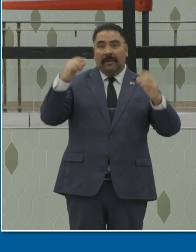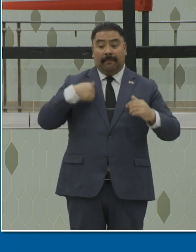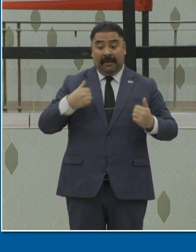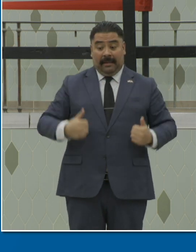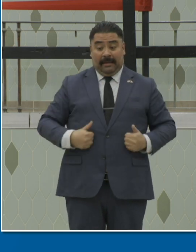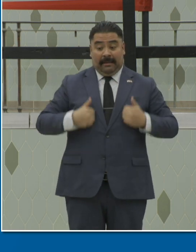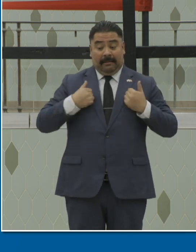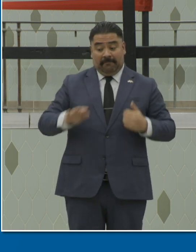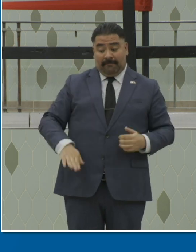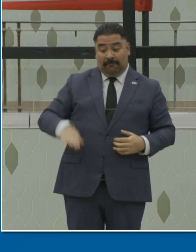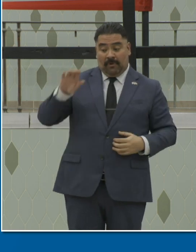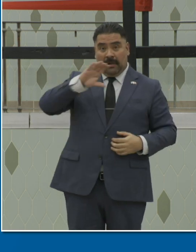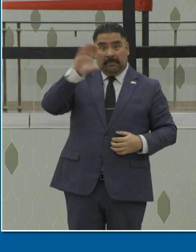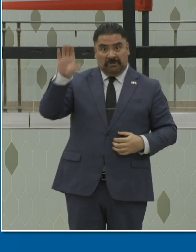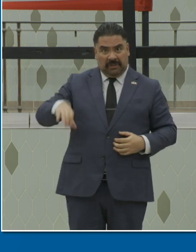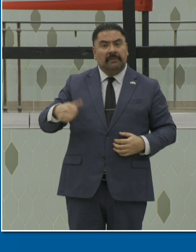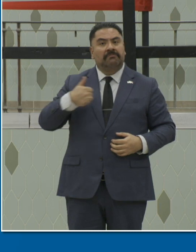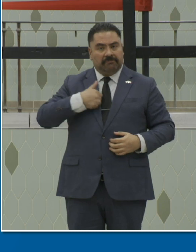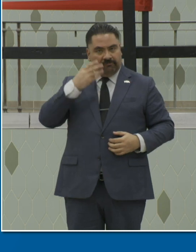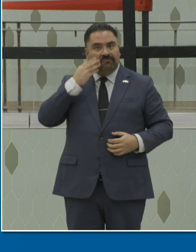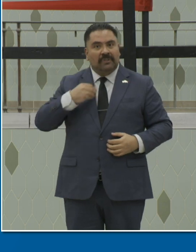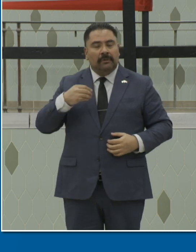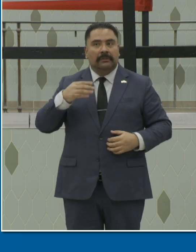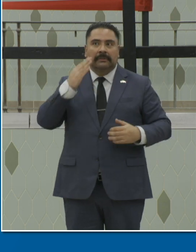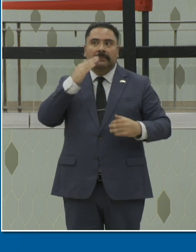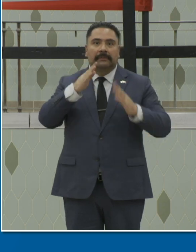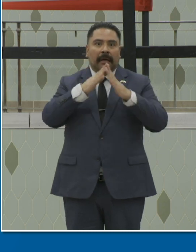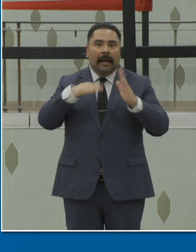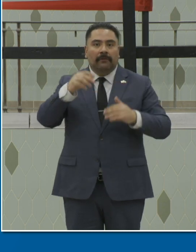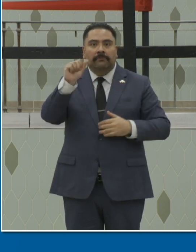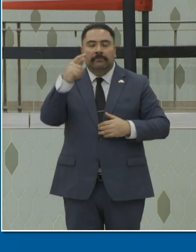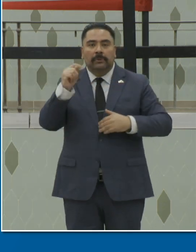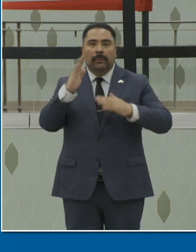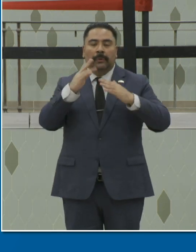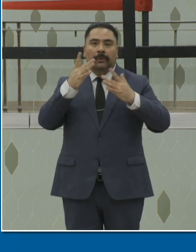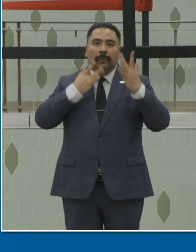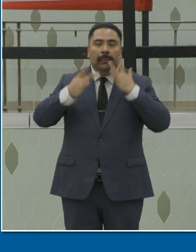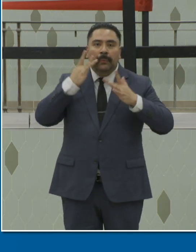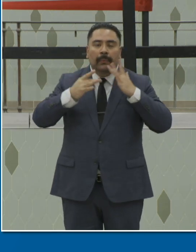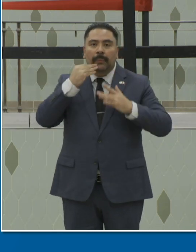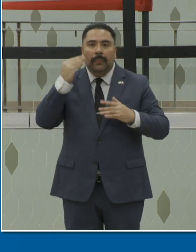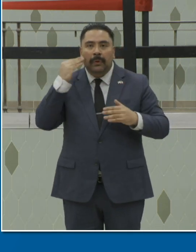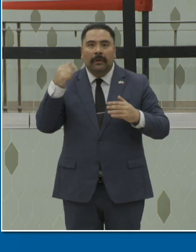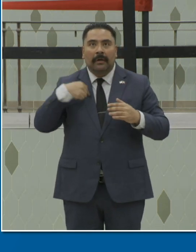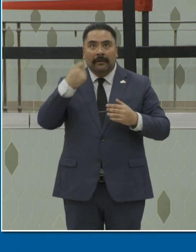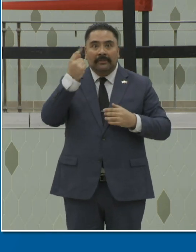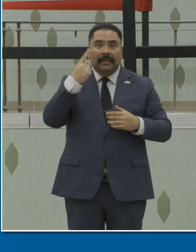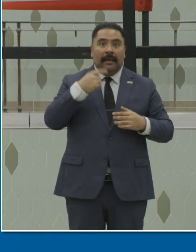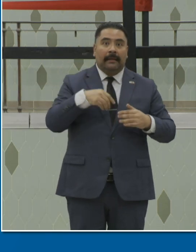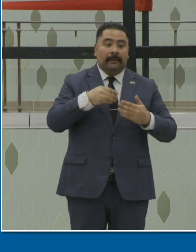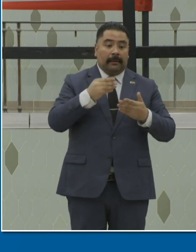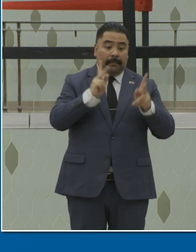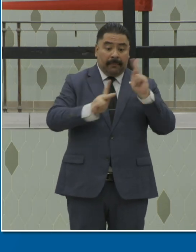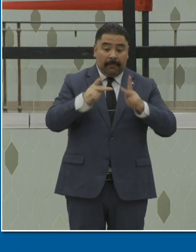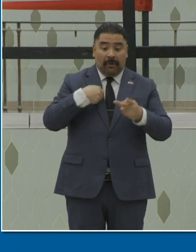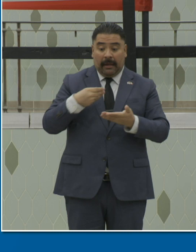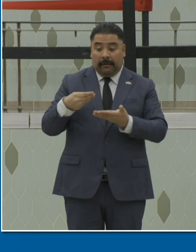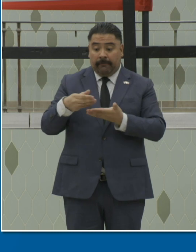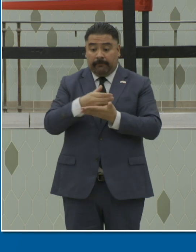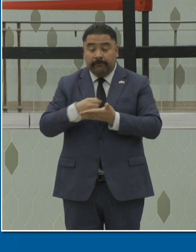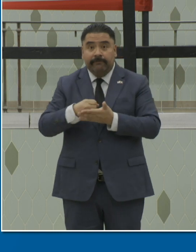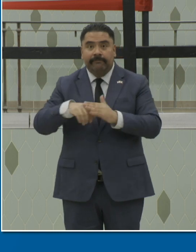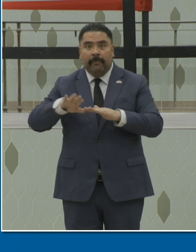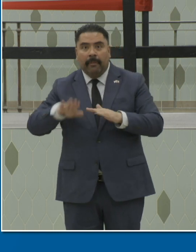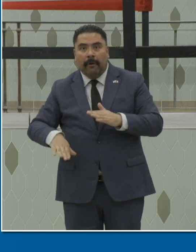lifelong Chicagoan who has experienced housing insecurity, I understand firsthand the challenges zero to low-income individuals face in